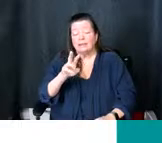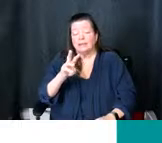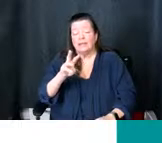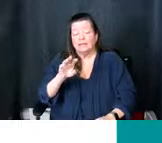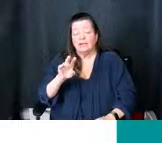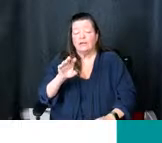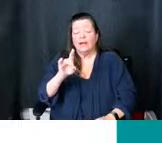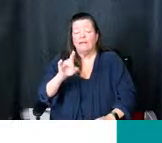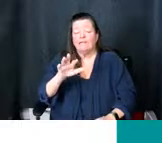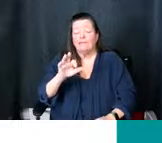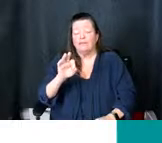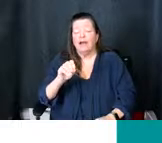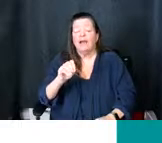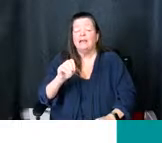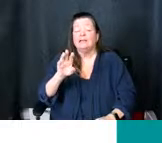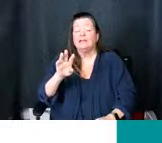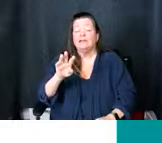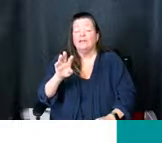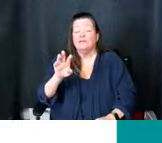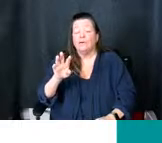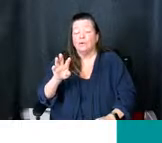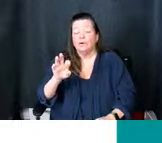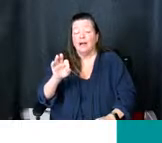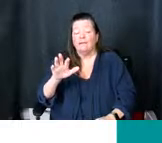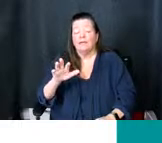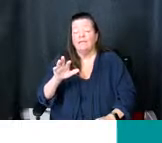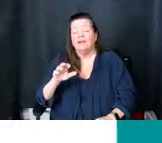360-859-0494 for our Washingtonians,